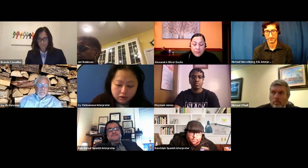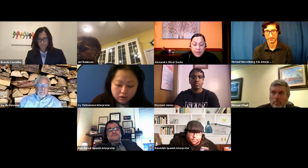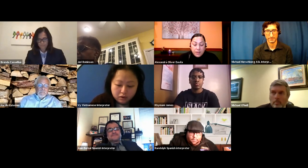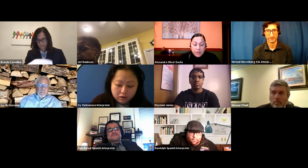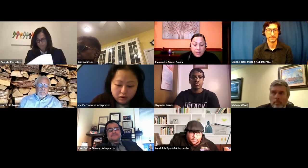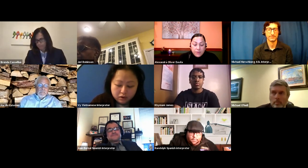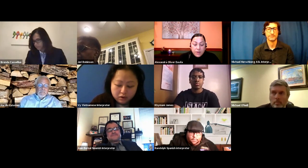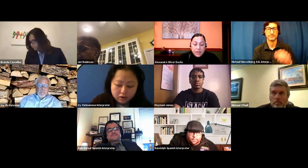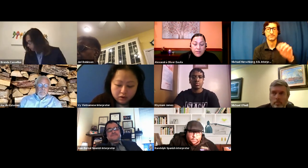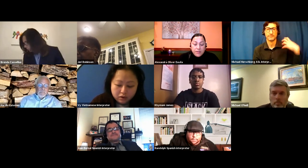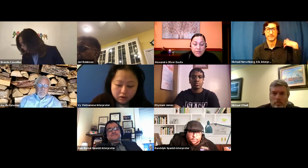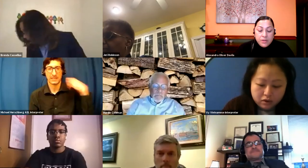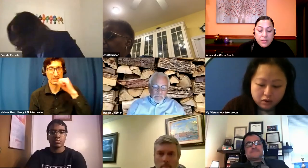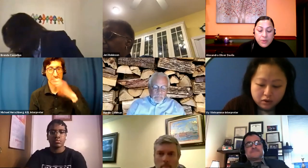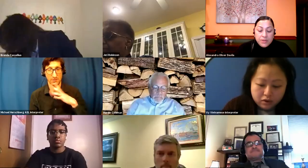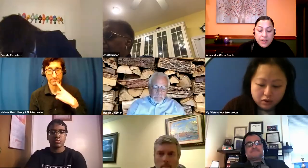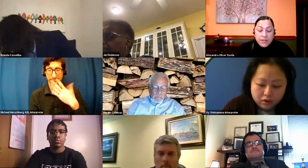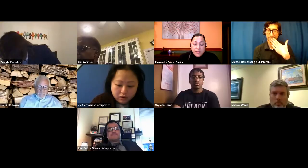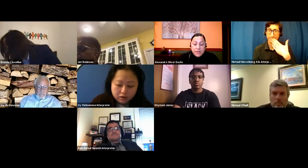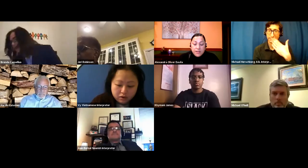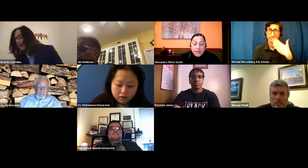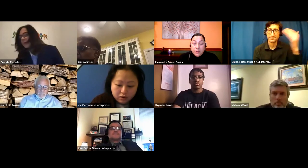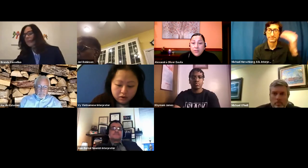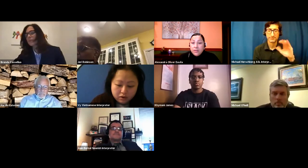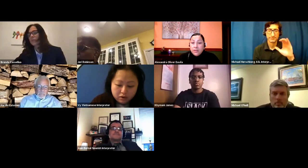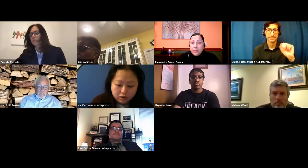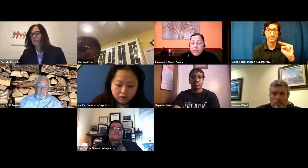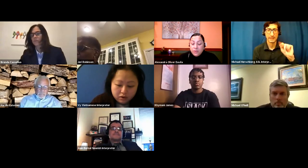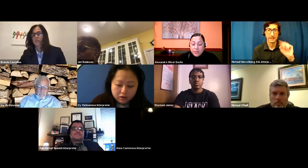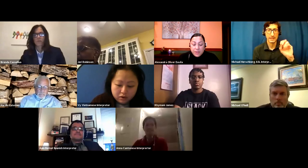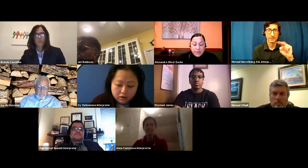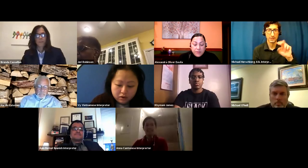Thank you. If our Cantonese interpreters, Anna C. and Terry Ying,